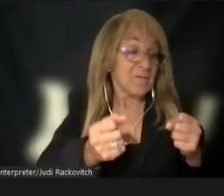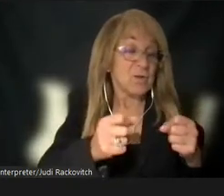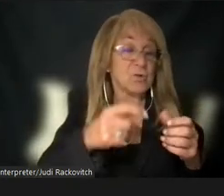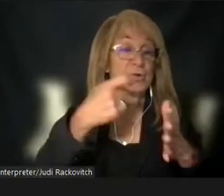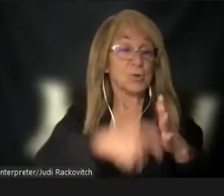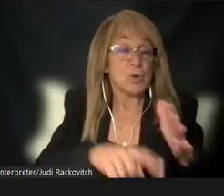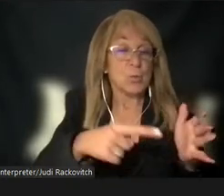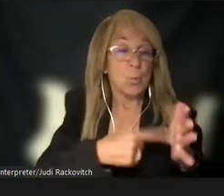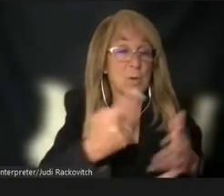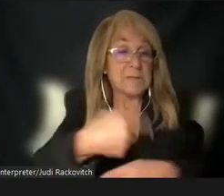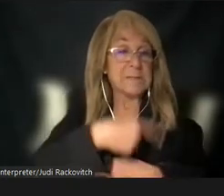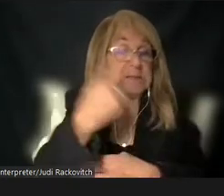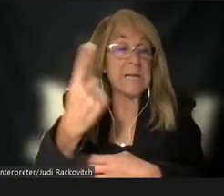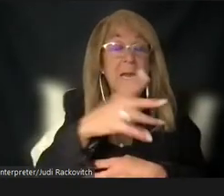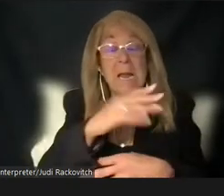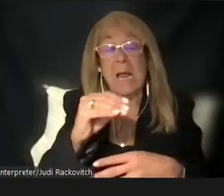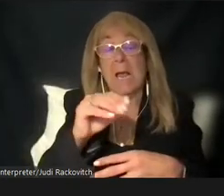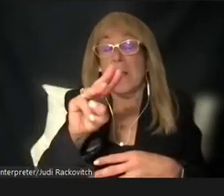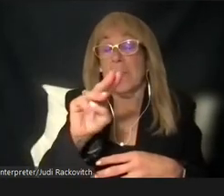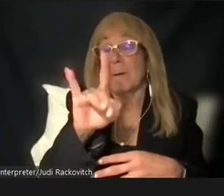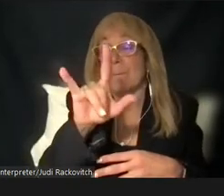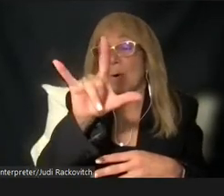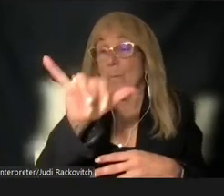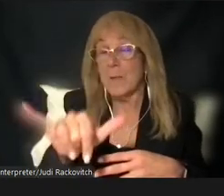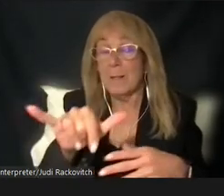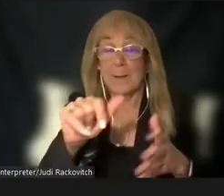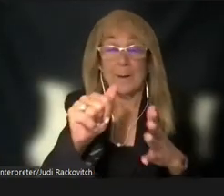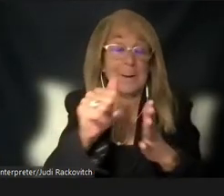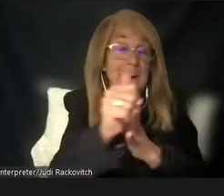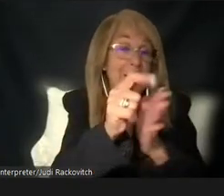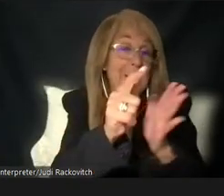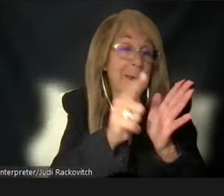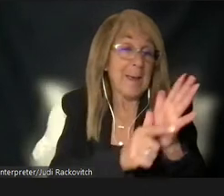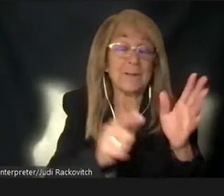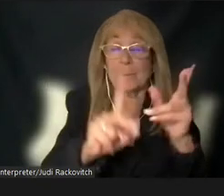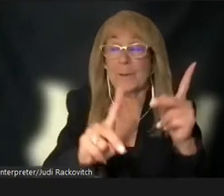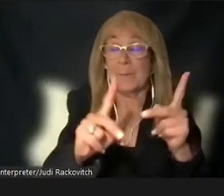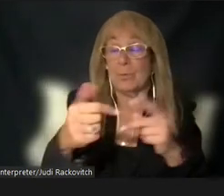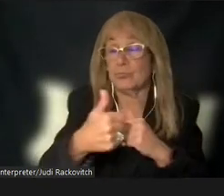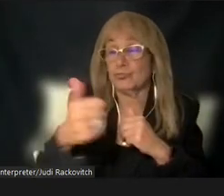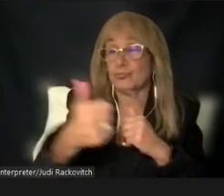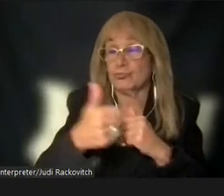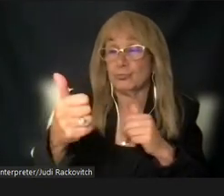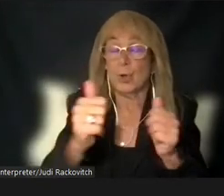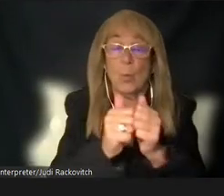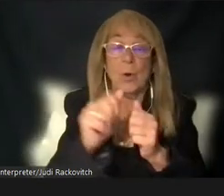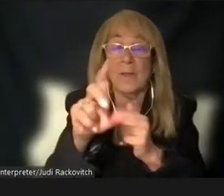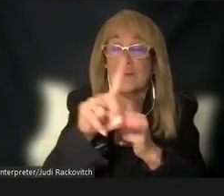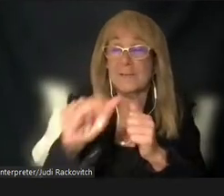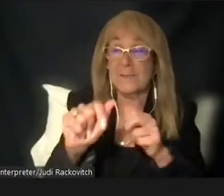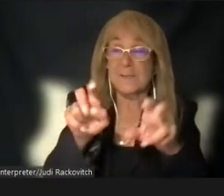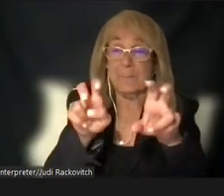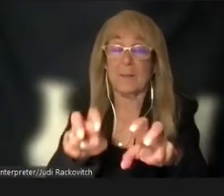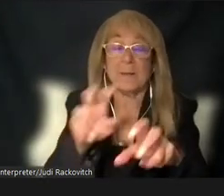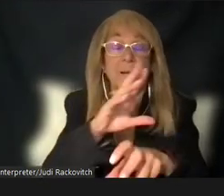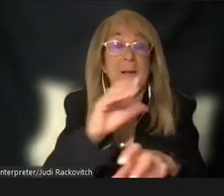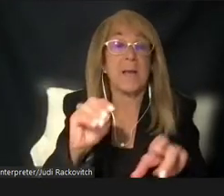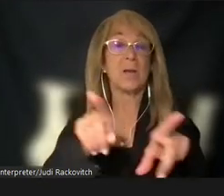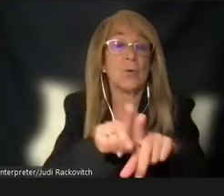Reform and Traffic Mobility Act for qualifying vehicles transporting persons with disabilities, qualifying authorized emergency vehicles.